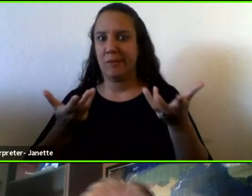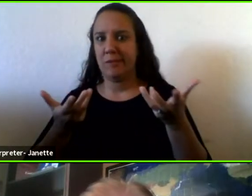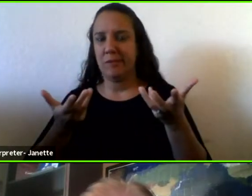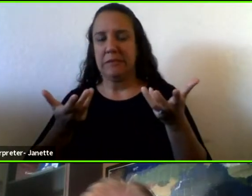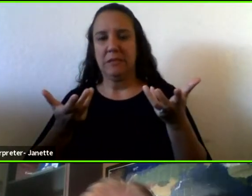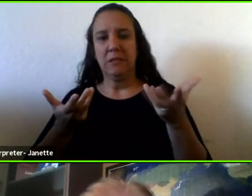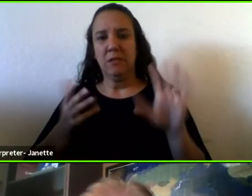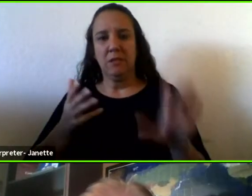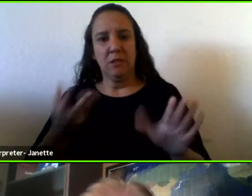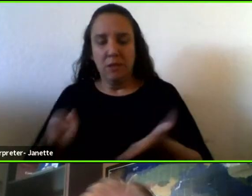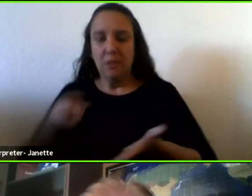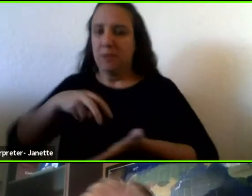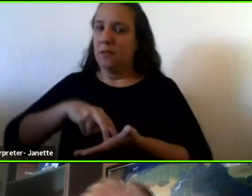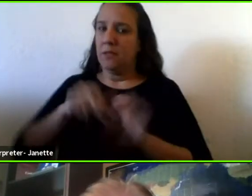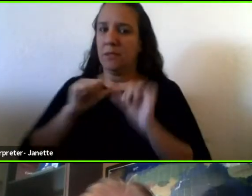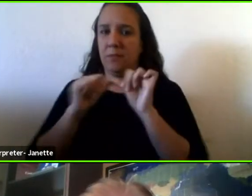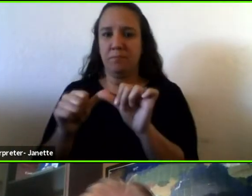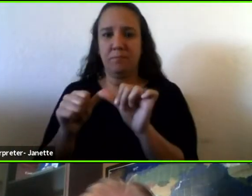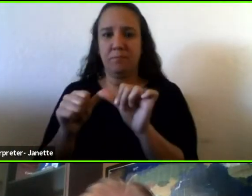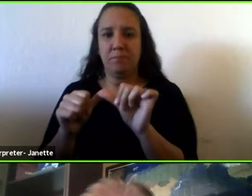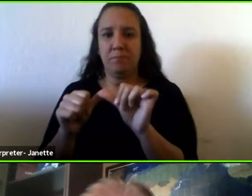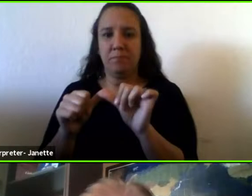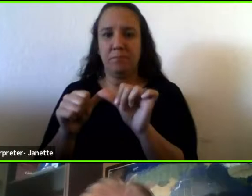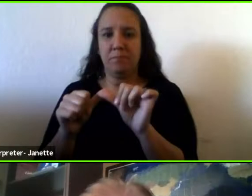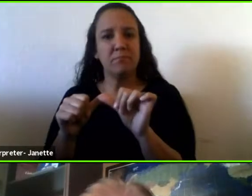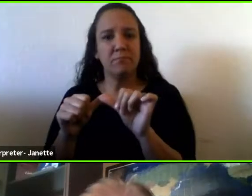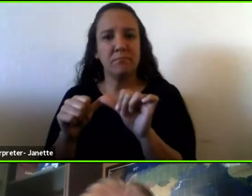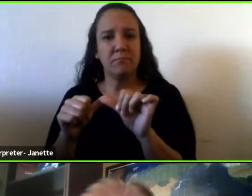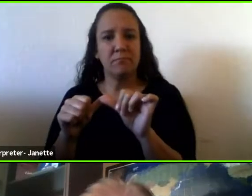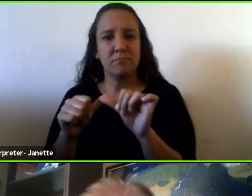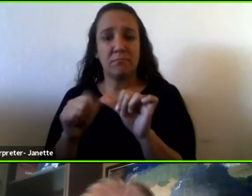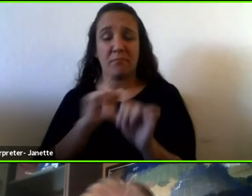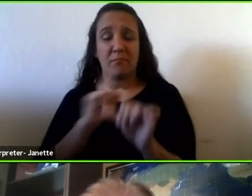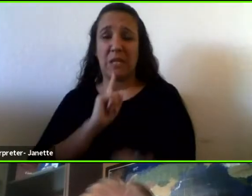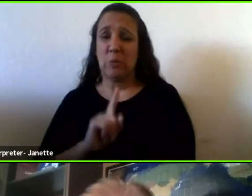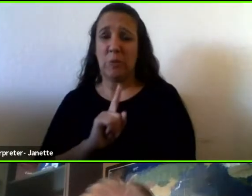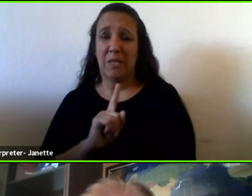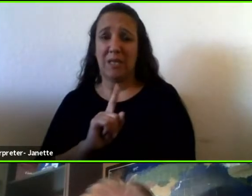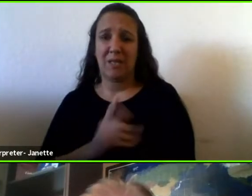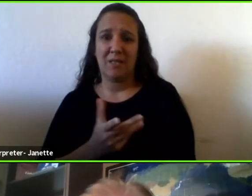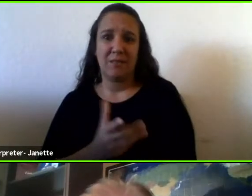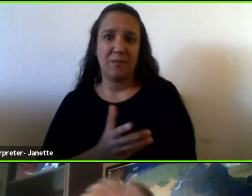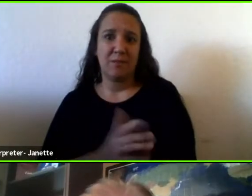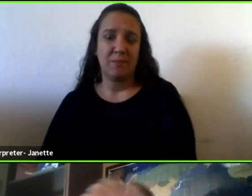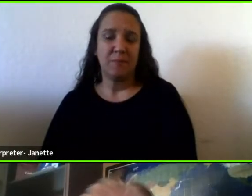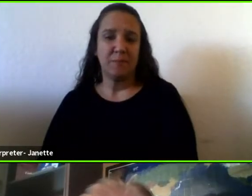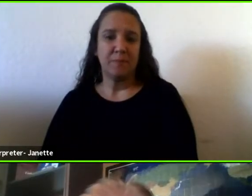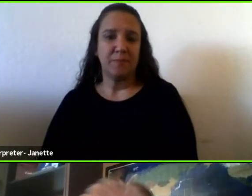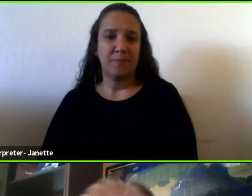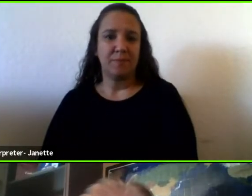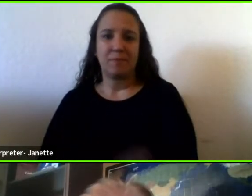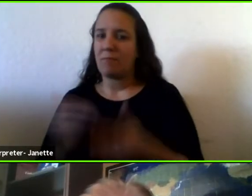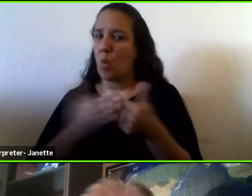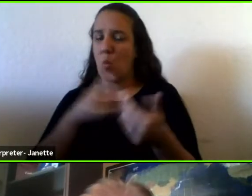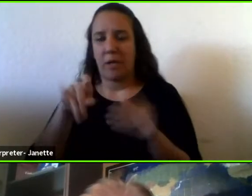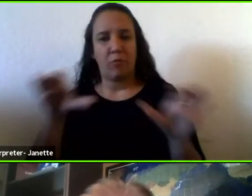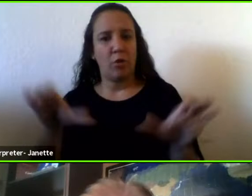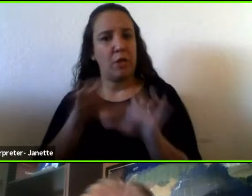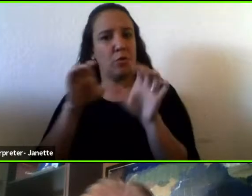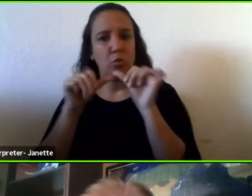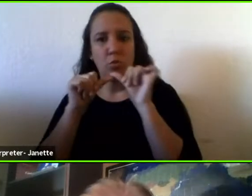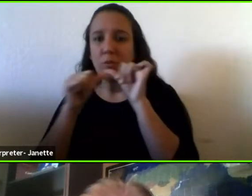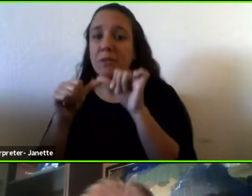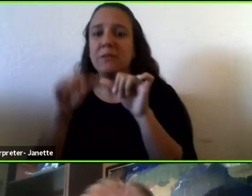yourself right up and you need to move forward. And realize that at the end of the day, whatever it is that you need to do to stay in business, do it.